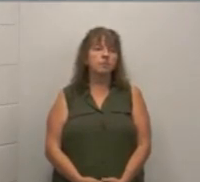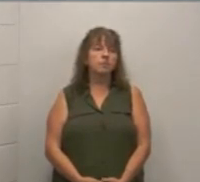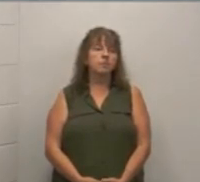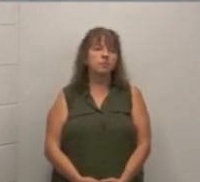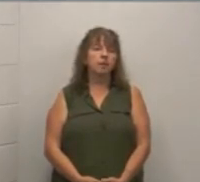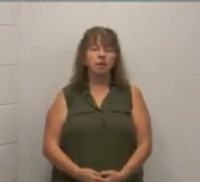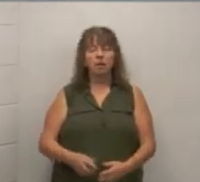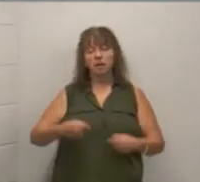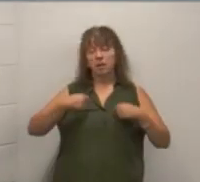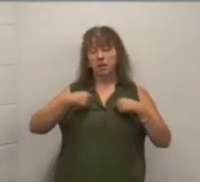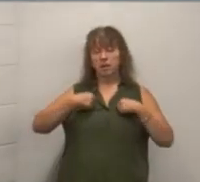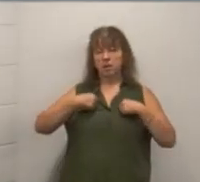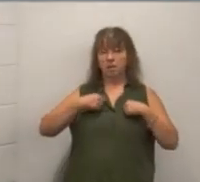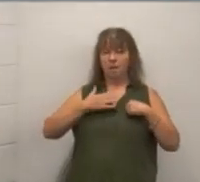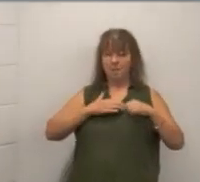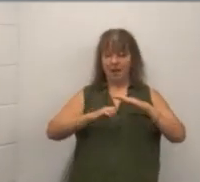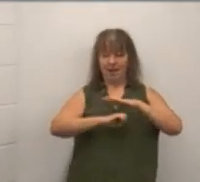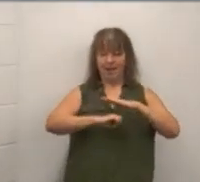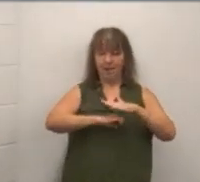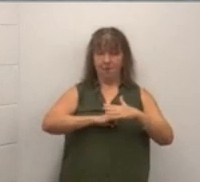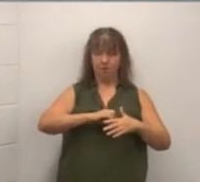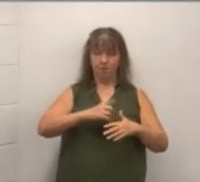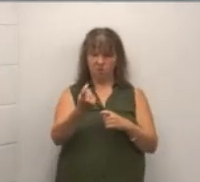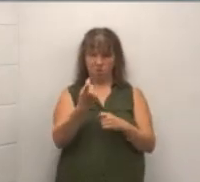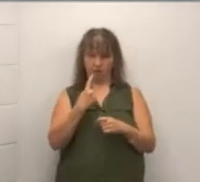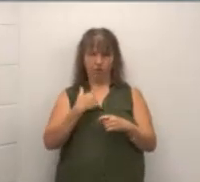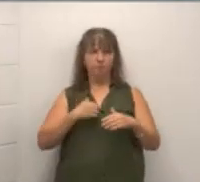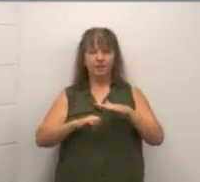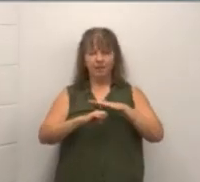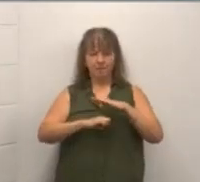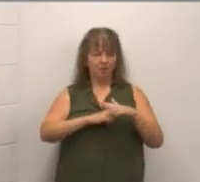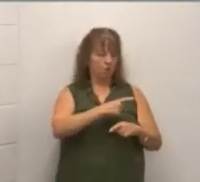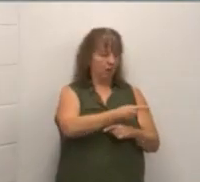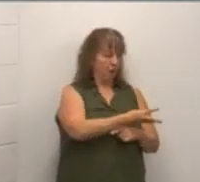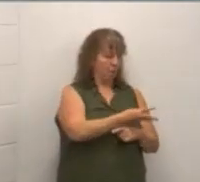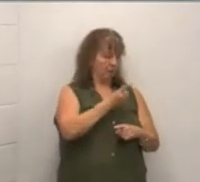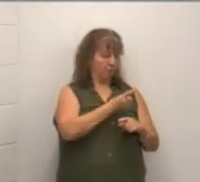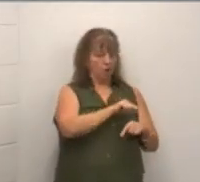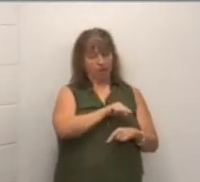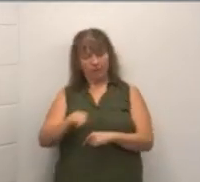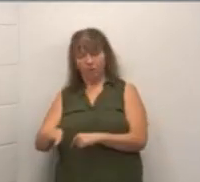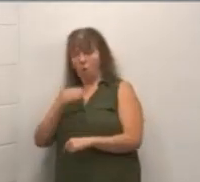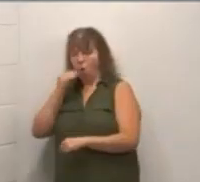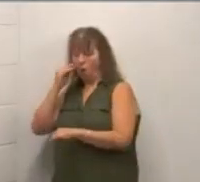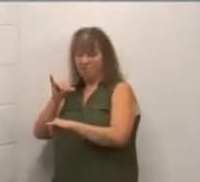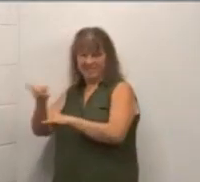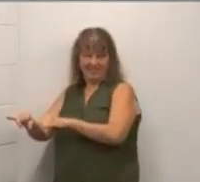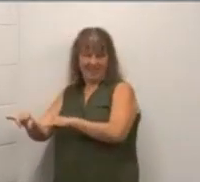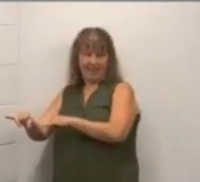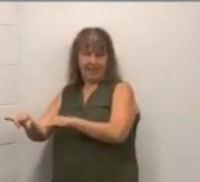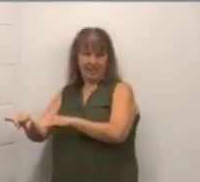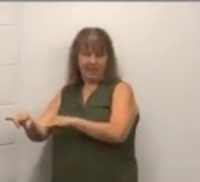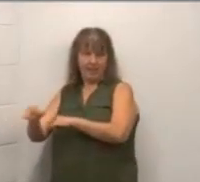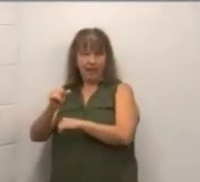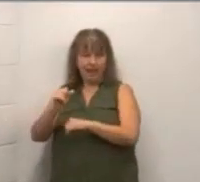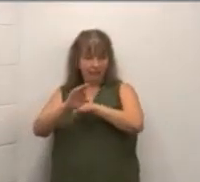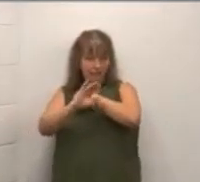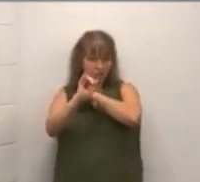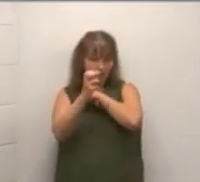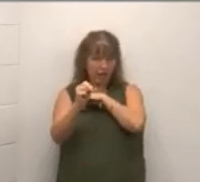If I withdraw my elementary school age to homeschool, can I re-enroll her in January for in-person